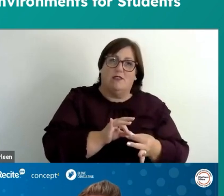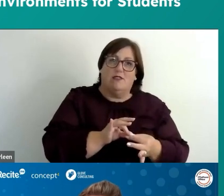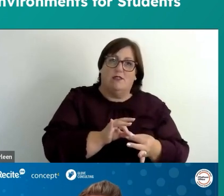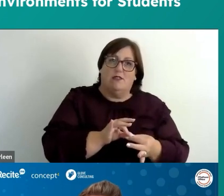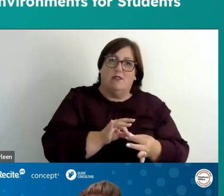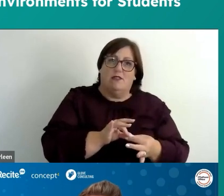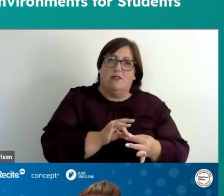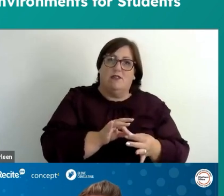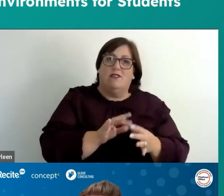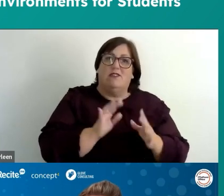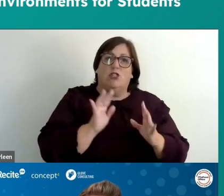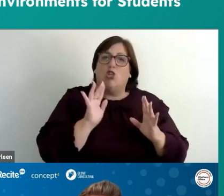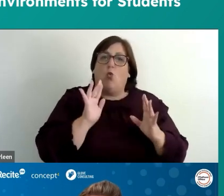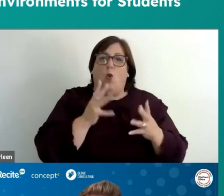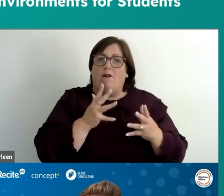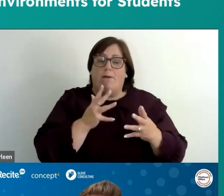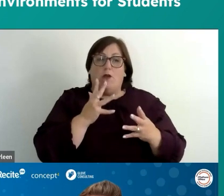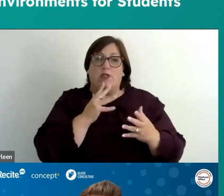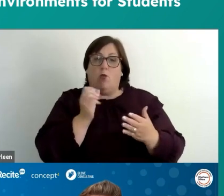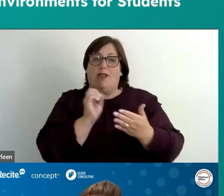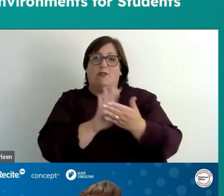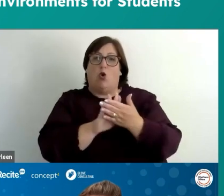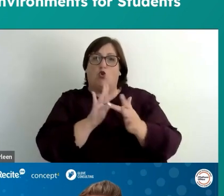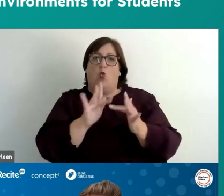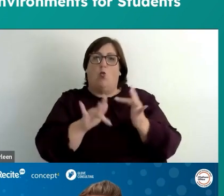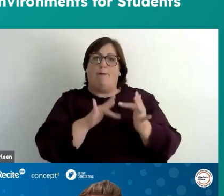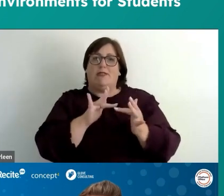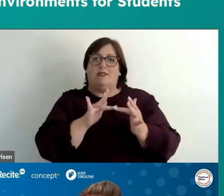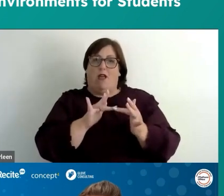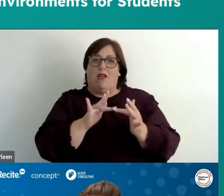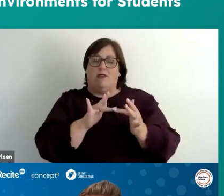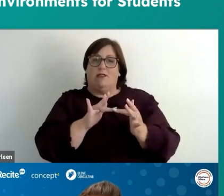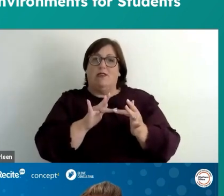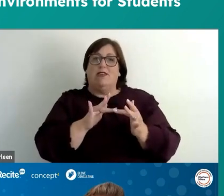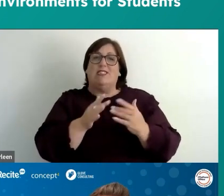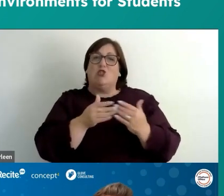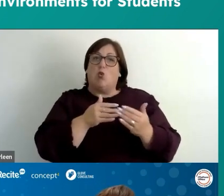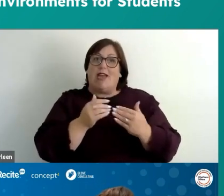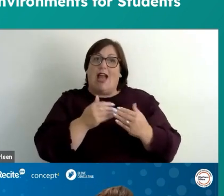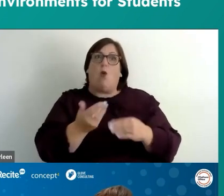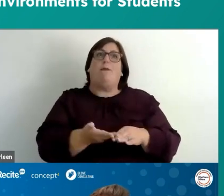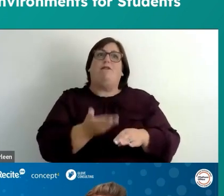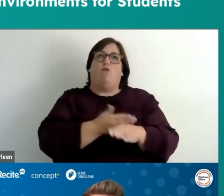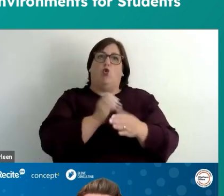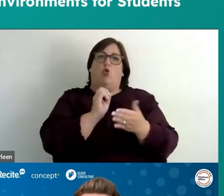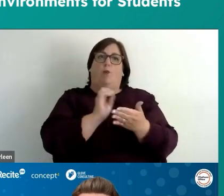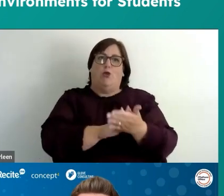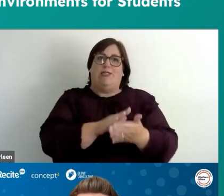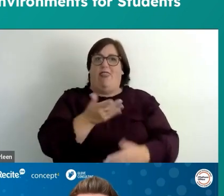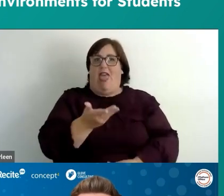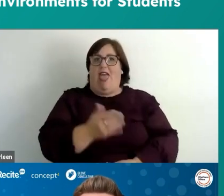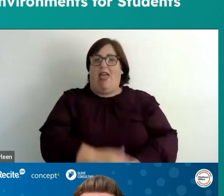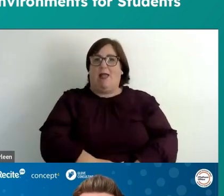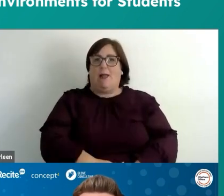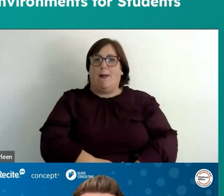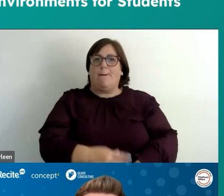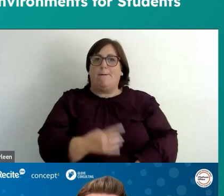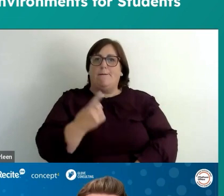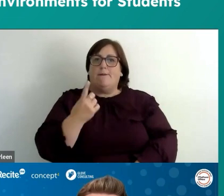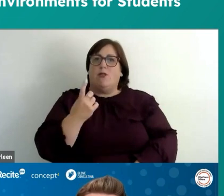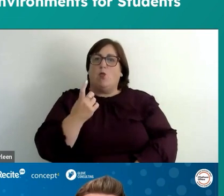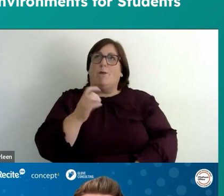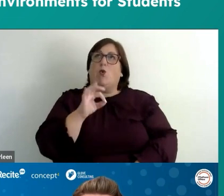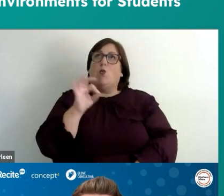worry about it when it gets on your website. Get it sorted before it gets on your website. Thank you very much. We've got one more question because I'm conscious